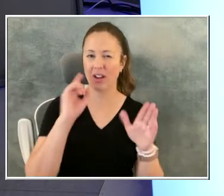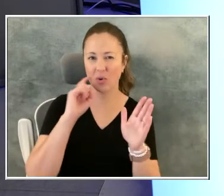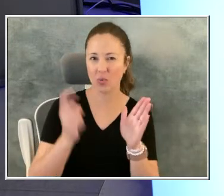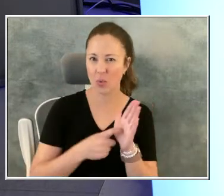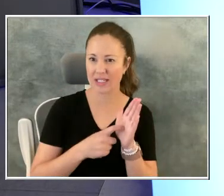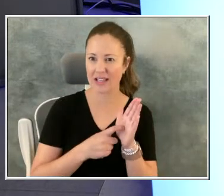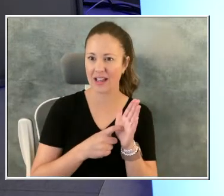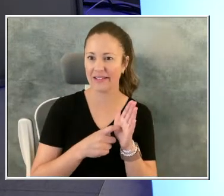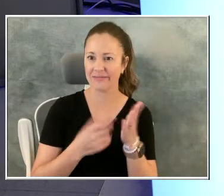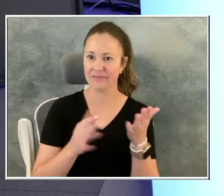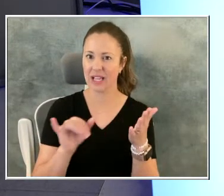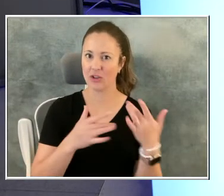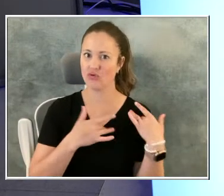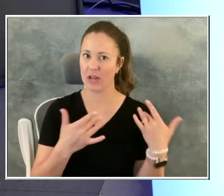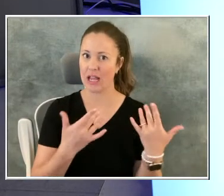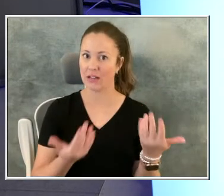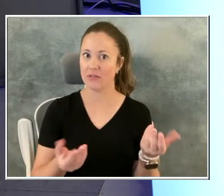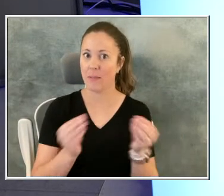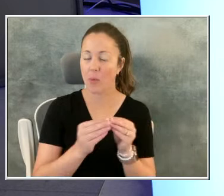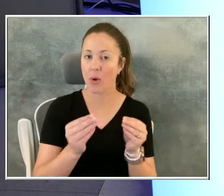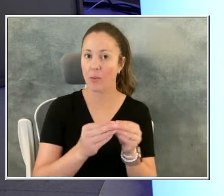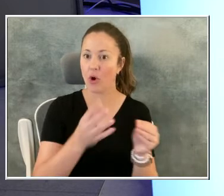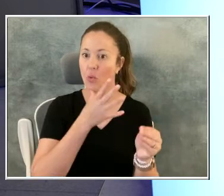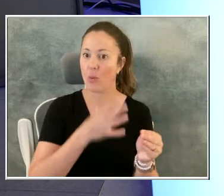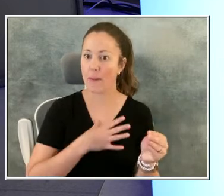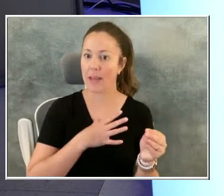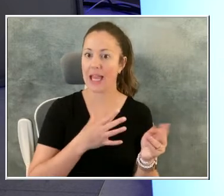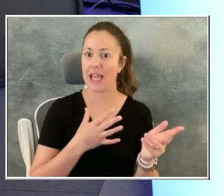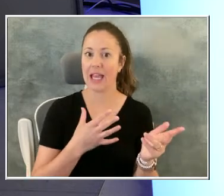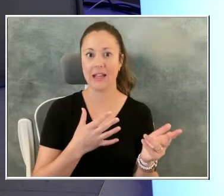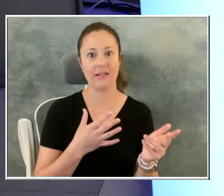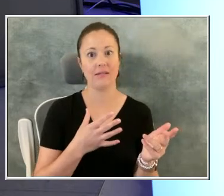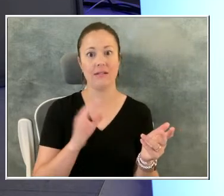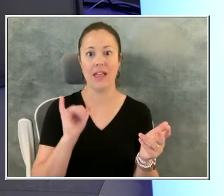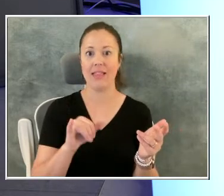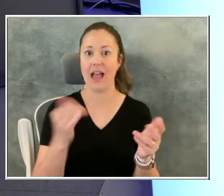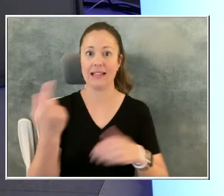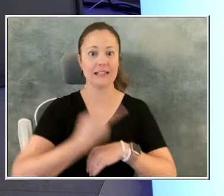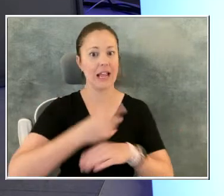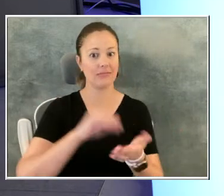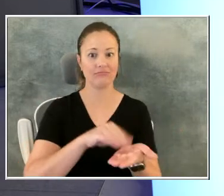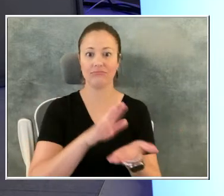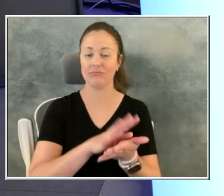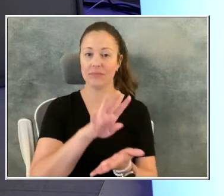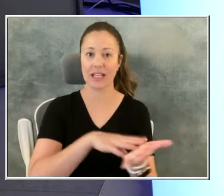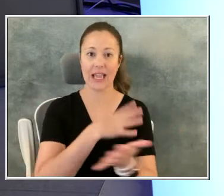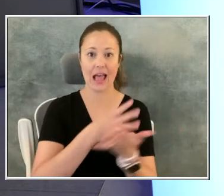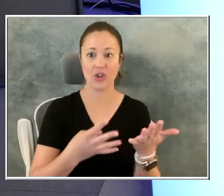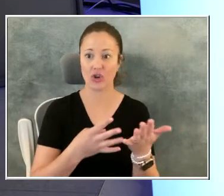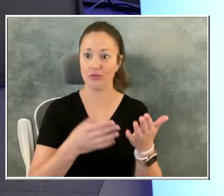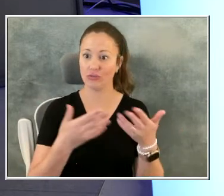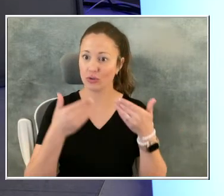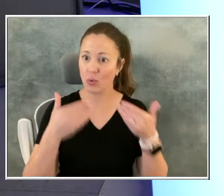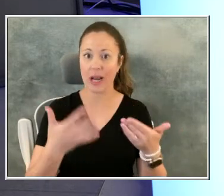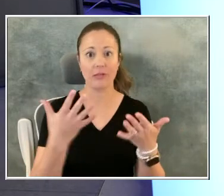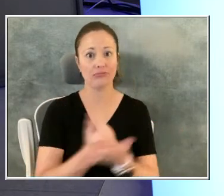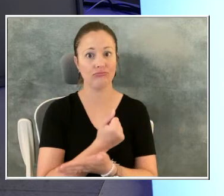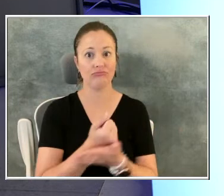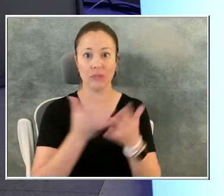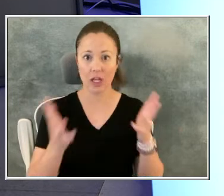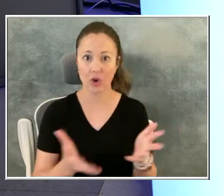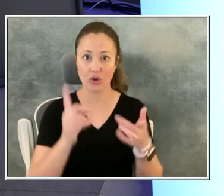and a trend of more and more women just putting that date on the calendar, holding it sacred, coming in and doing it, encouraging their